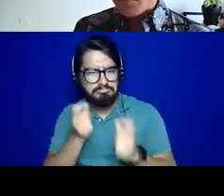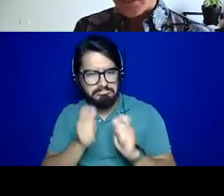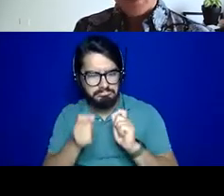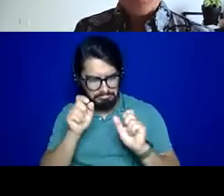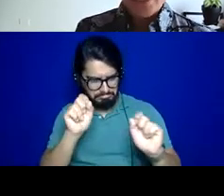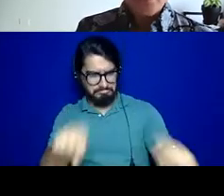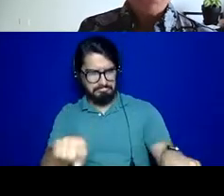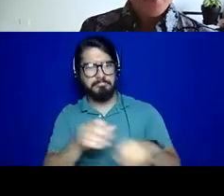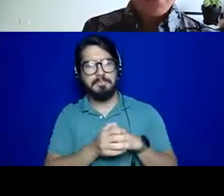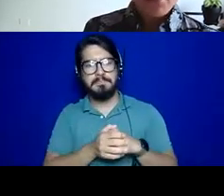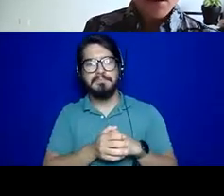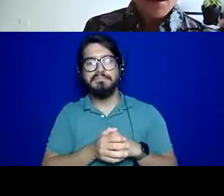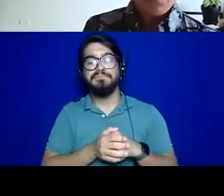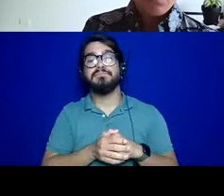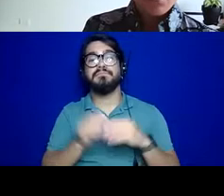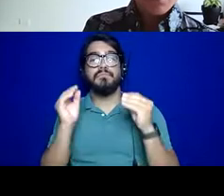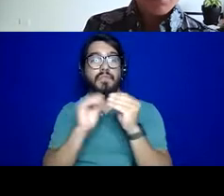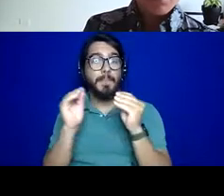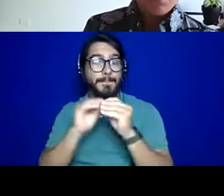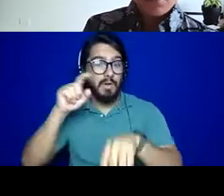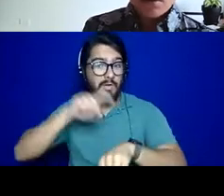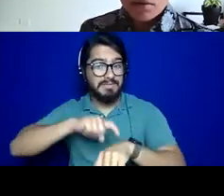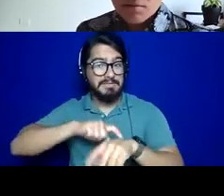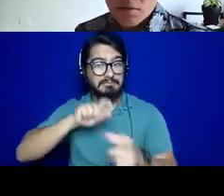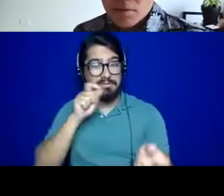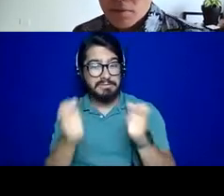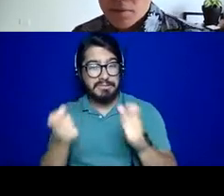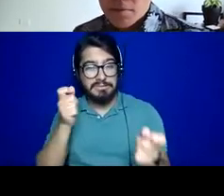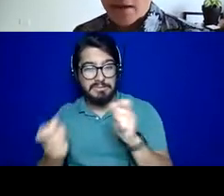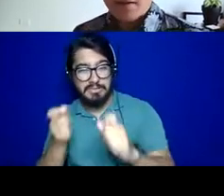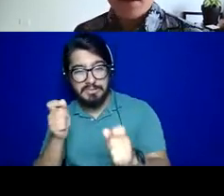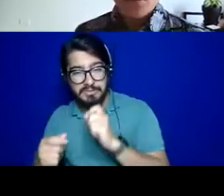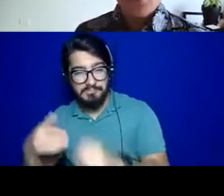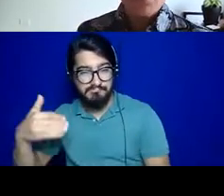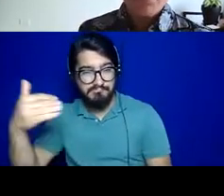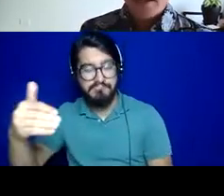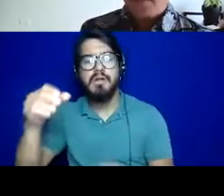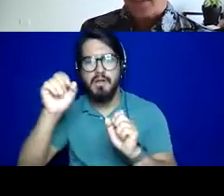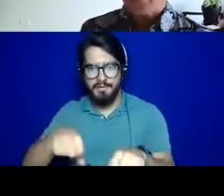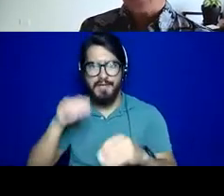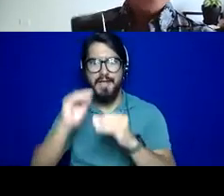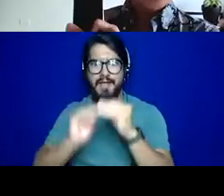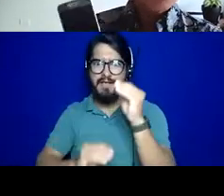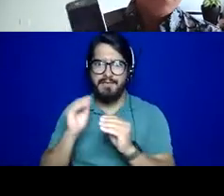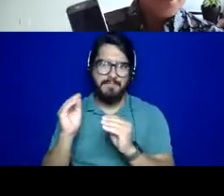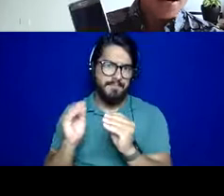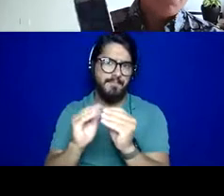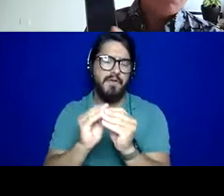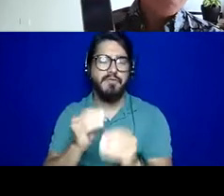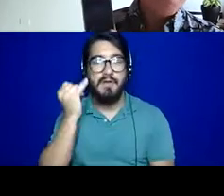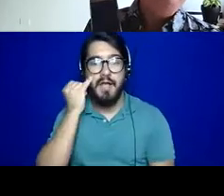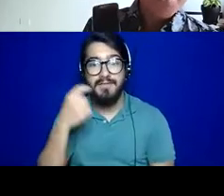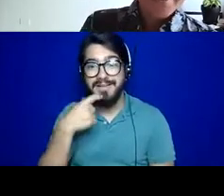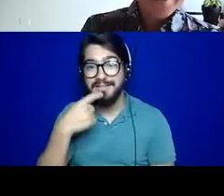And then the more times you change the file, the more you'll be able to edit things too. So if I say, take a screenshot